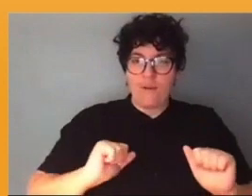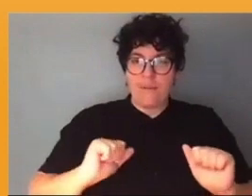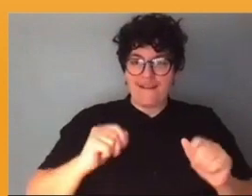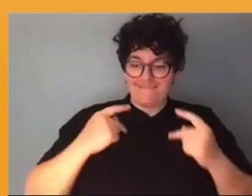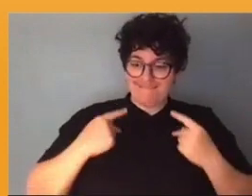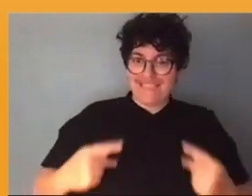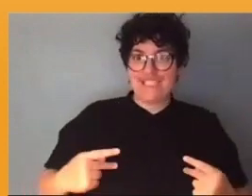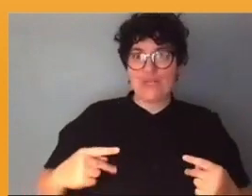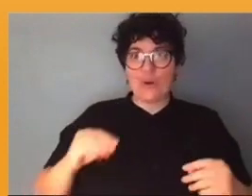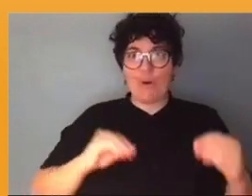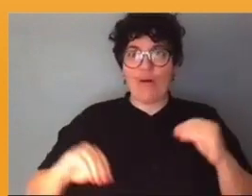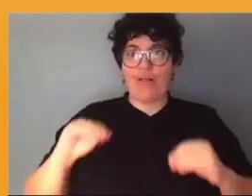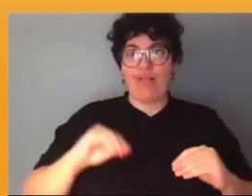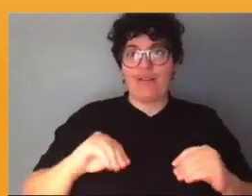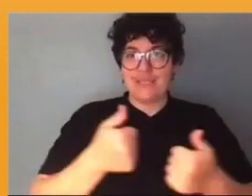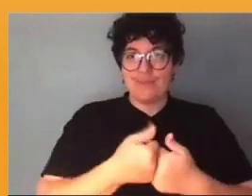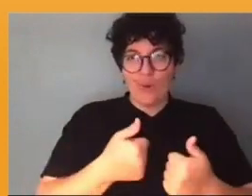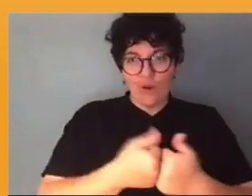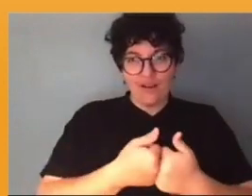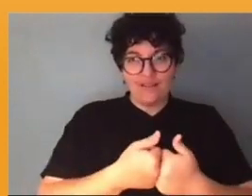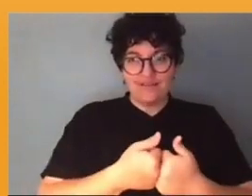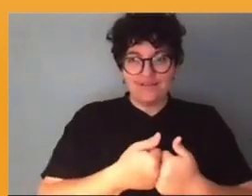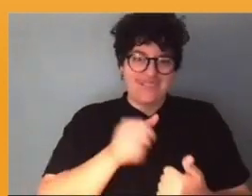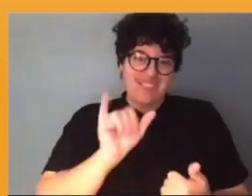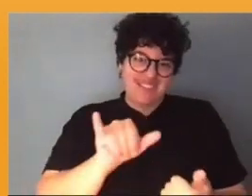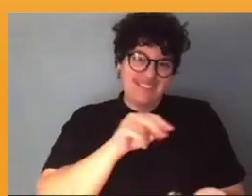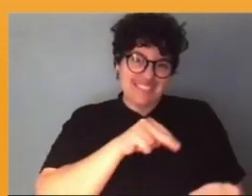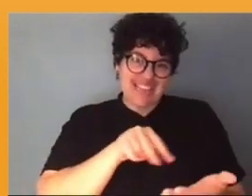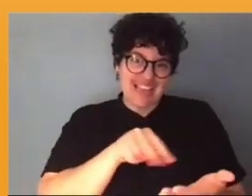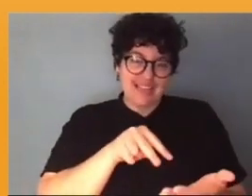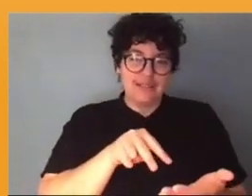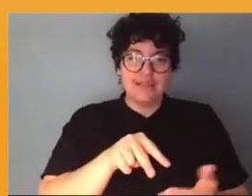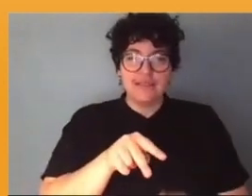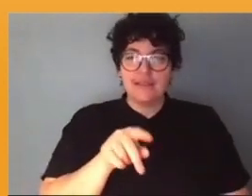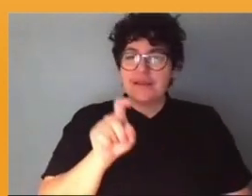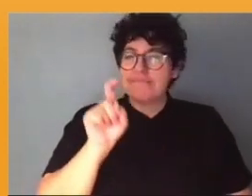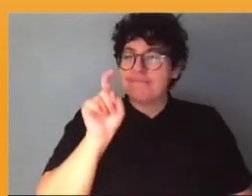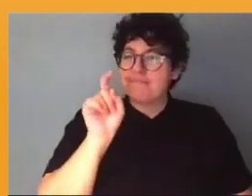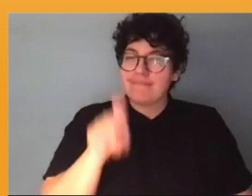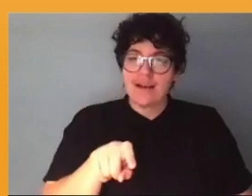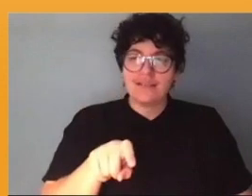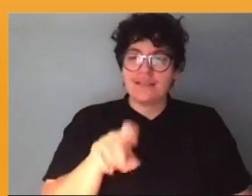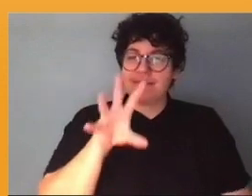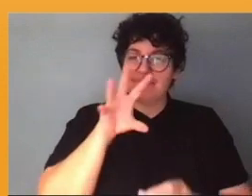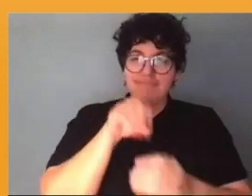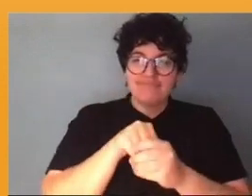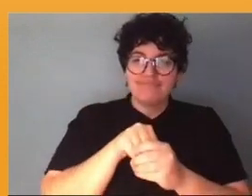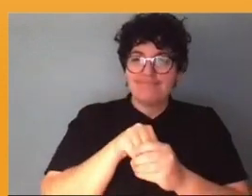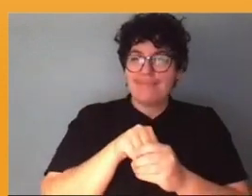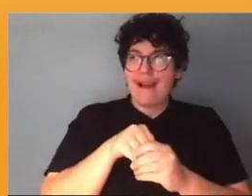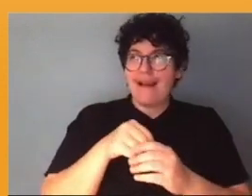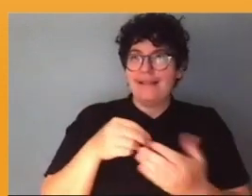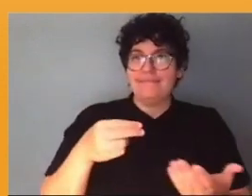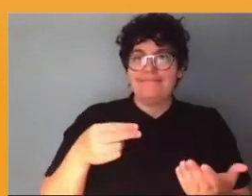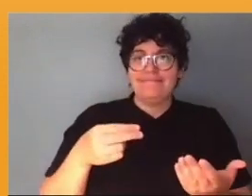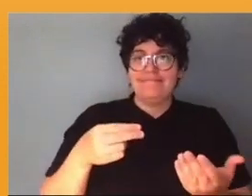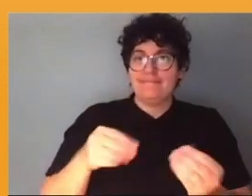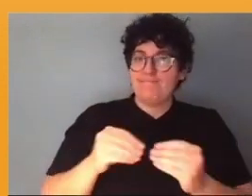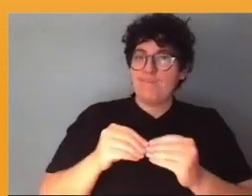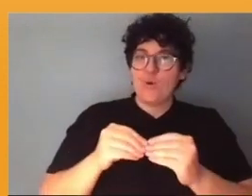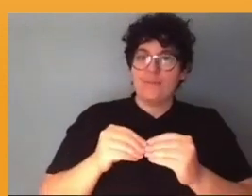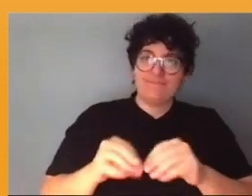of dancing, at least. There has to be some sort of higher purpose as to why I do